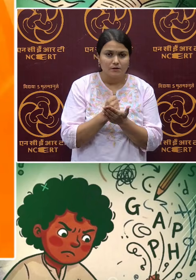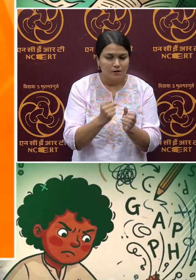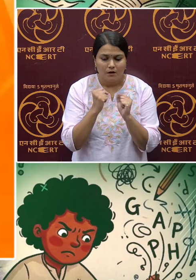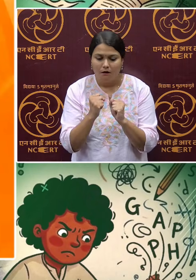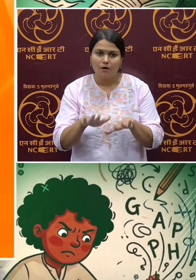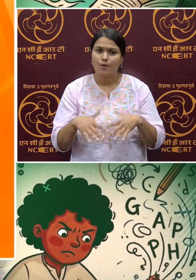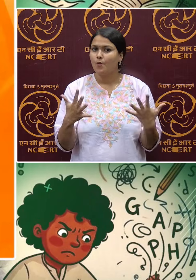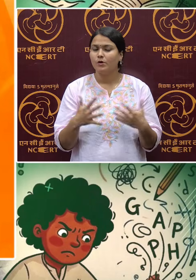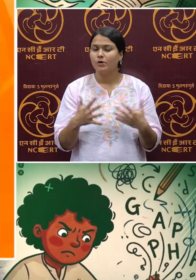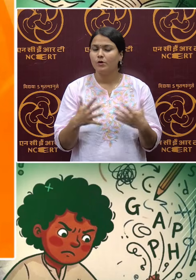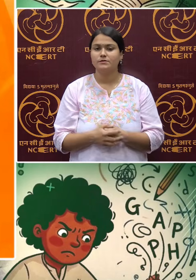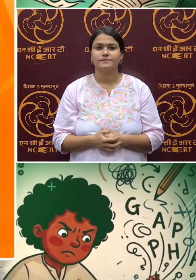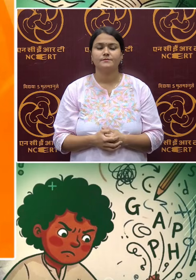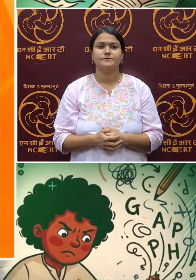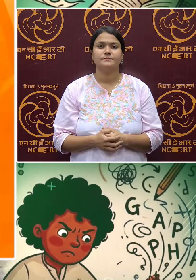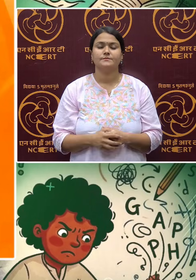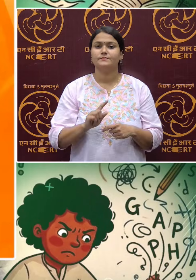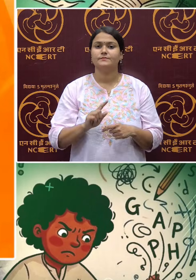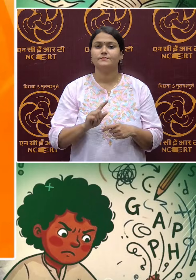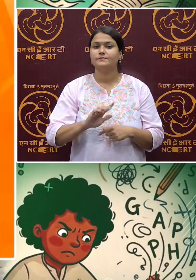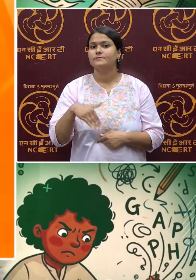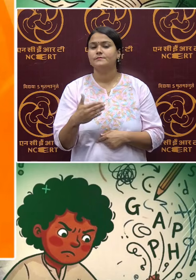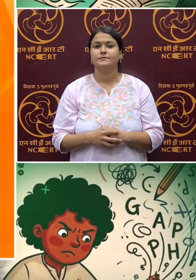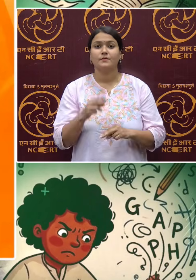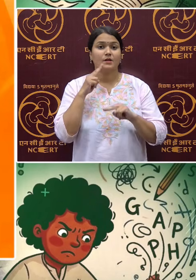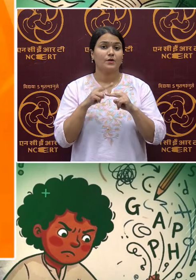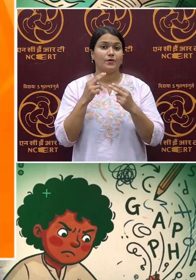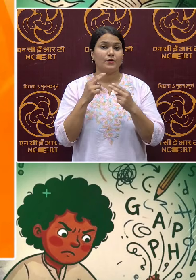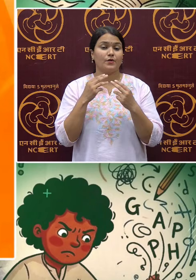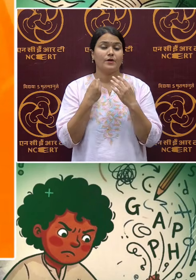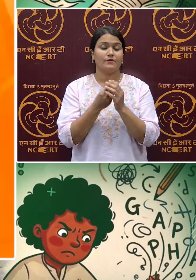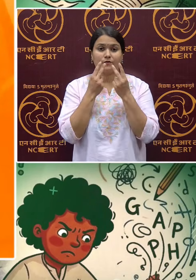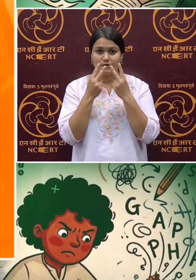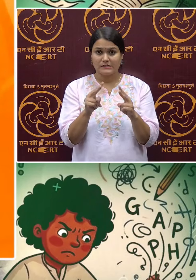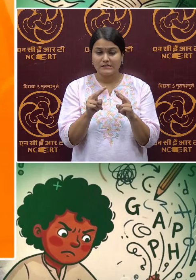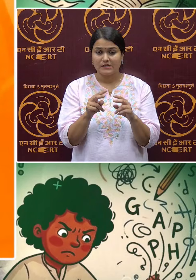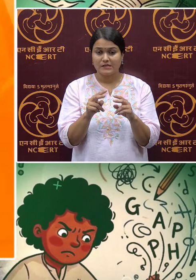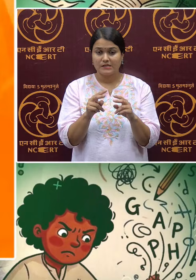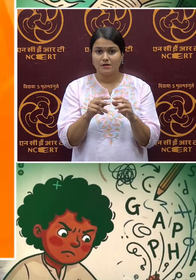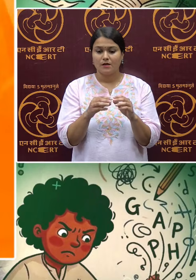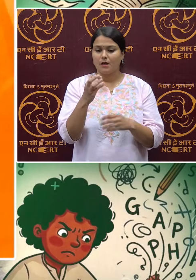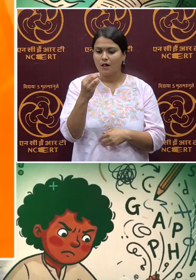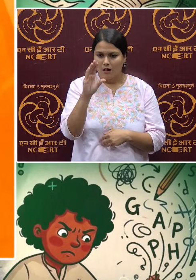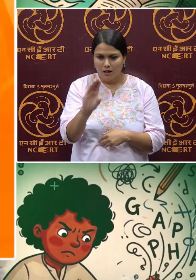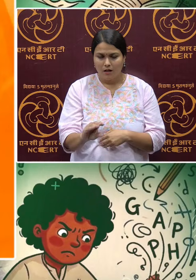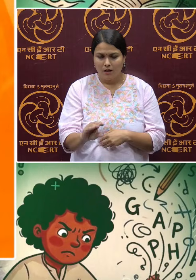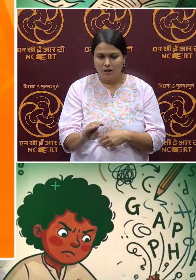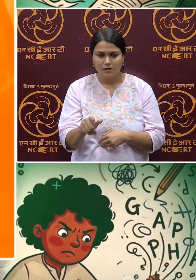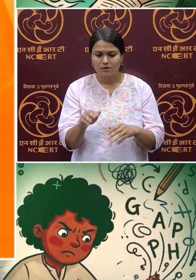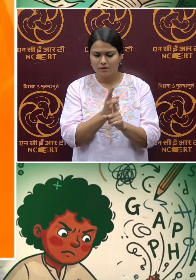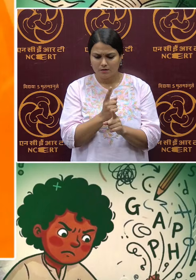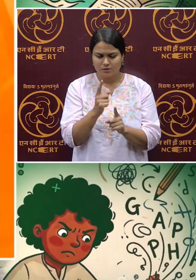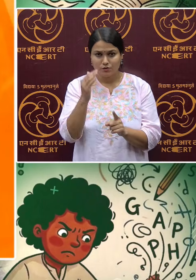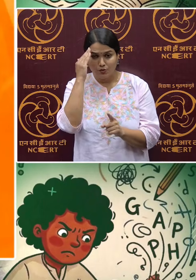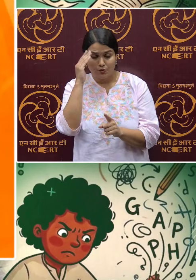we have slide 1, please? Sure, ma'am. And then, if you see them, they are getting low grades. And that is when teachers come to